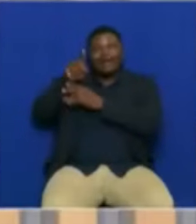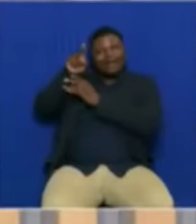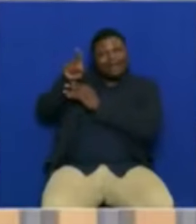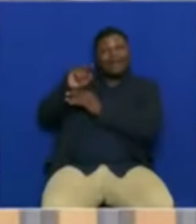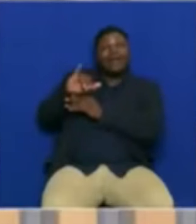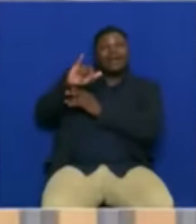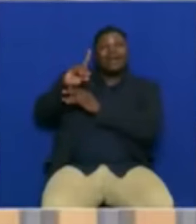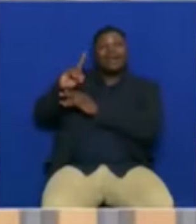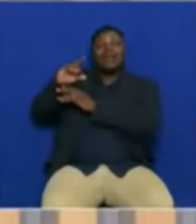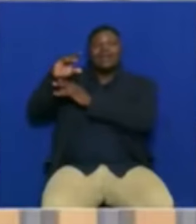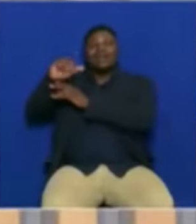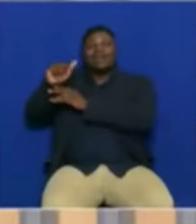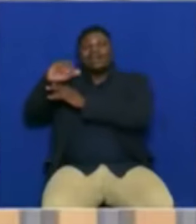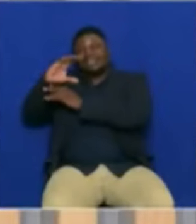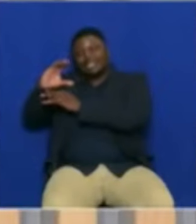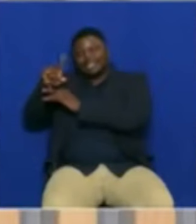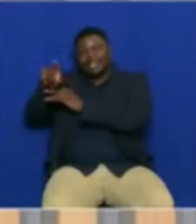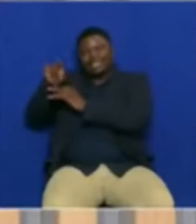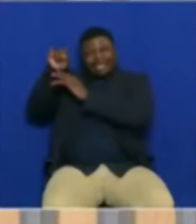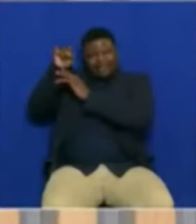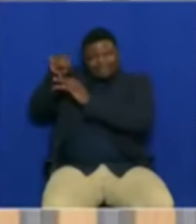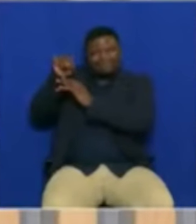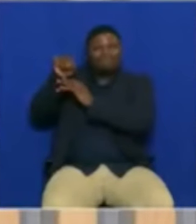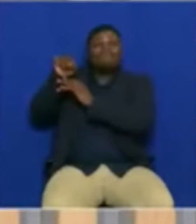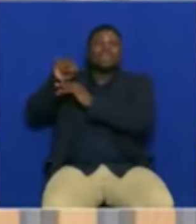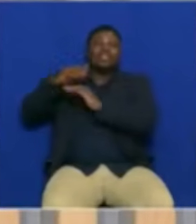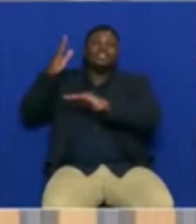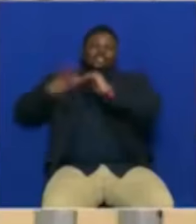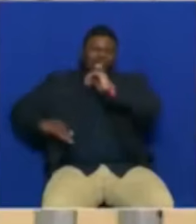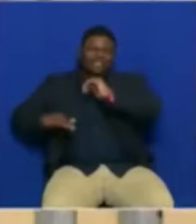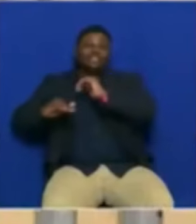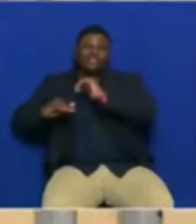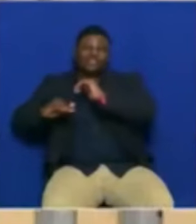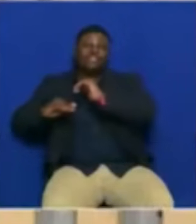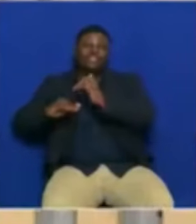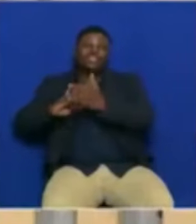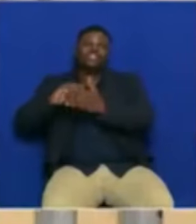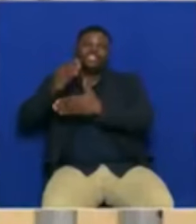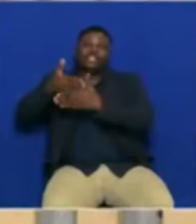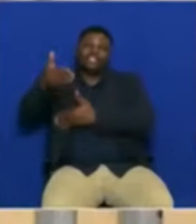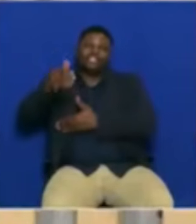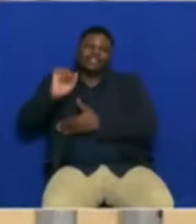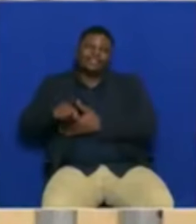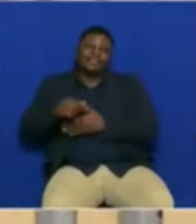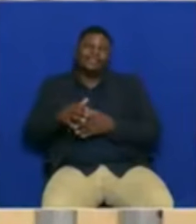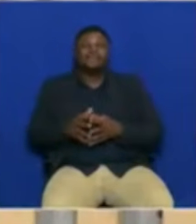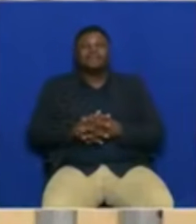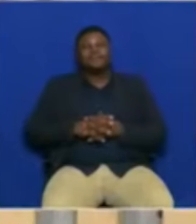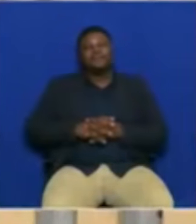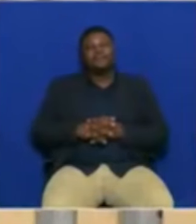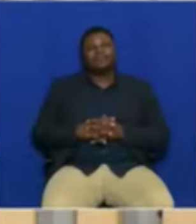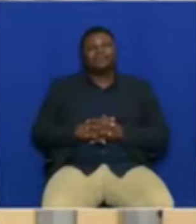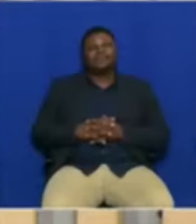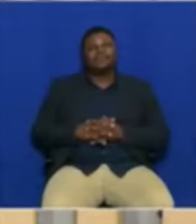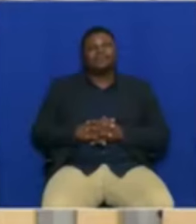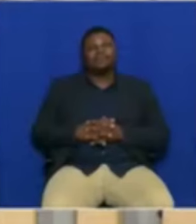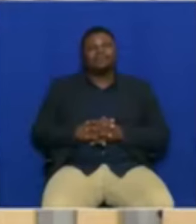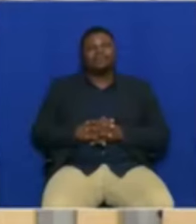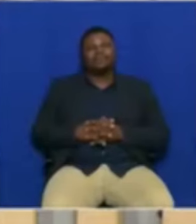it? Correct? Yes. That's in the document, yes? Yes. Thank you.